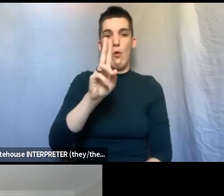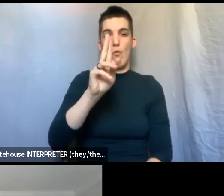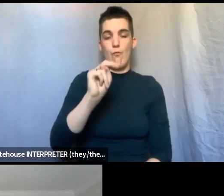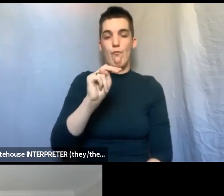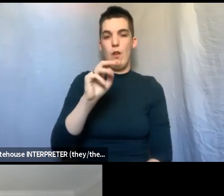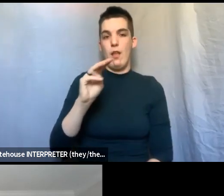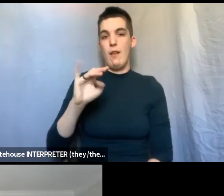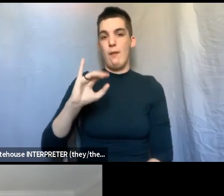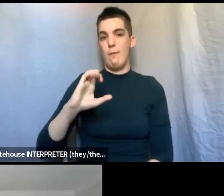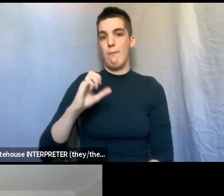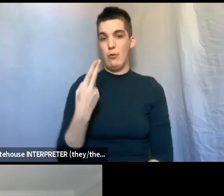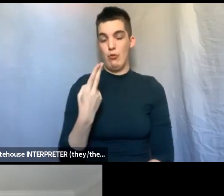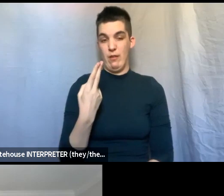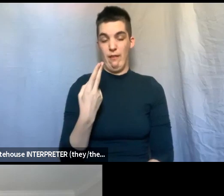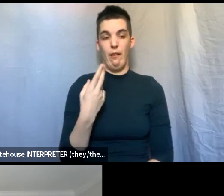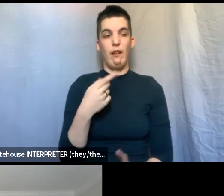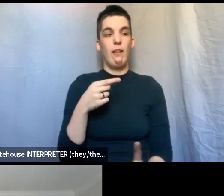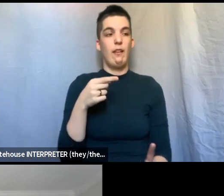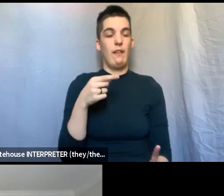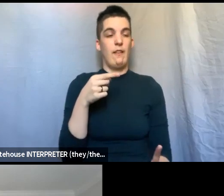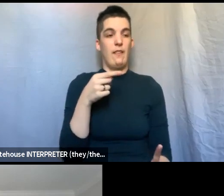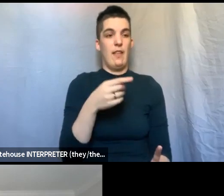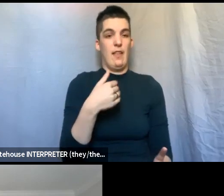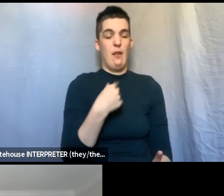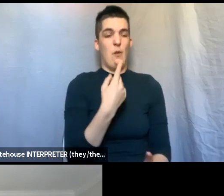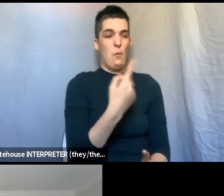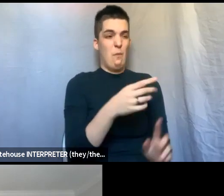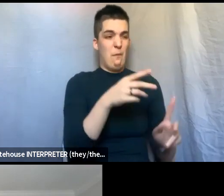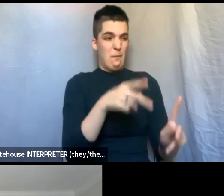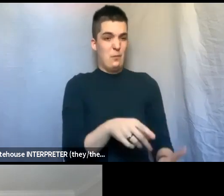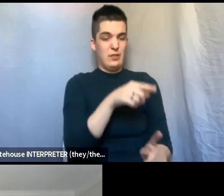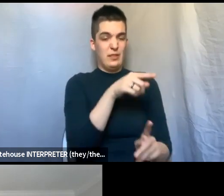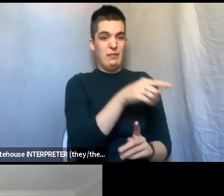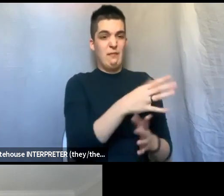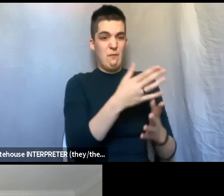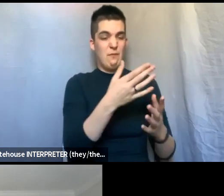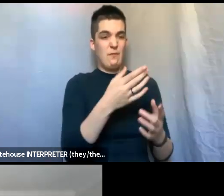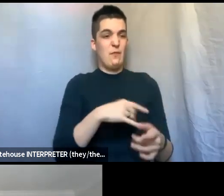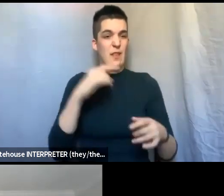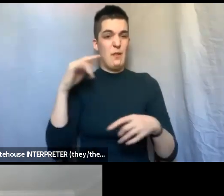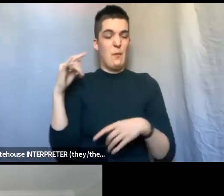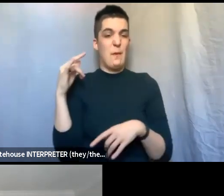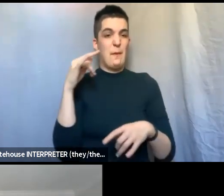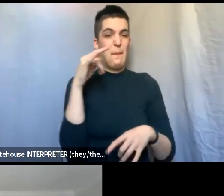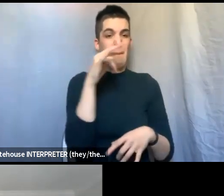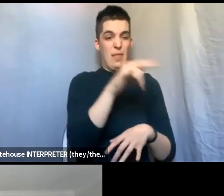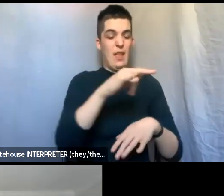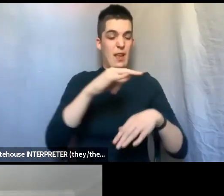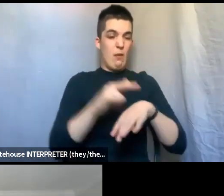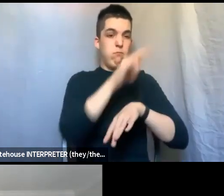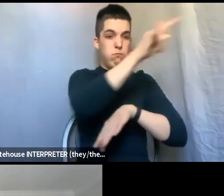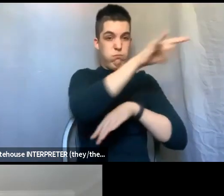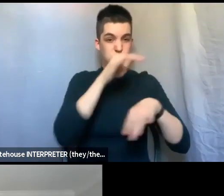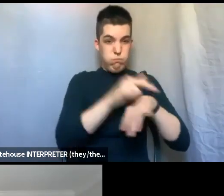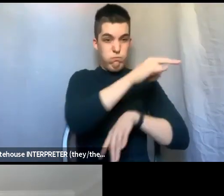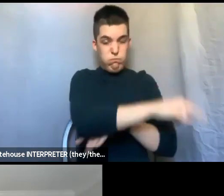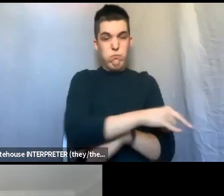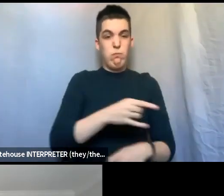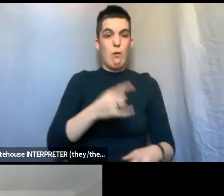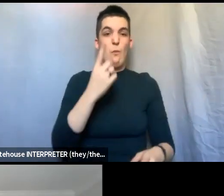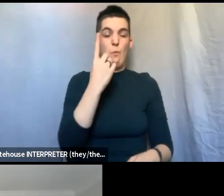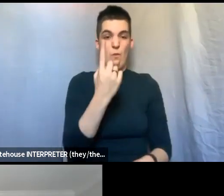Liberator bomber off the mile-long assembly line at the rate of one plane every 64 minutes. And there